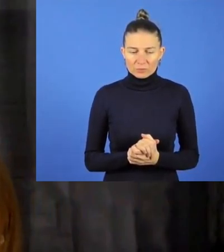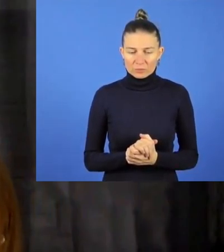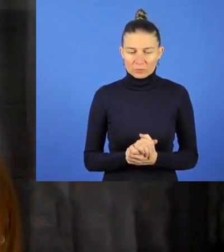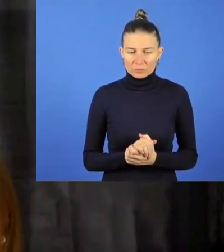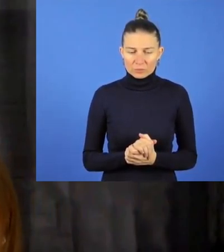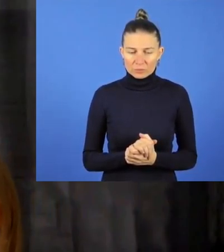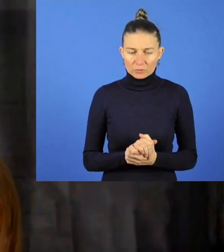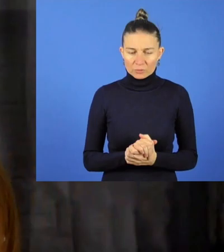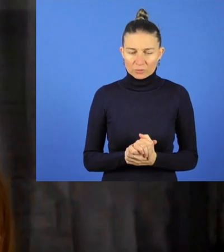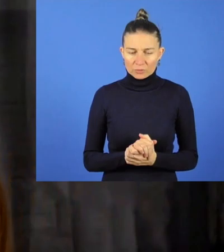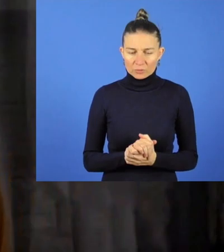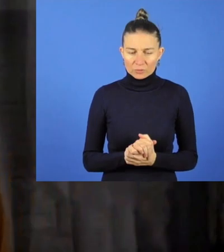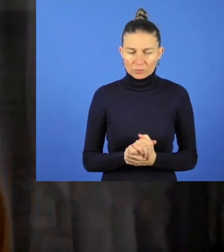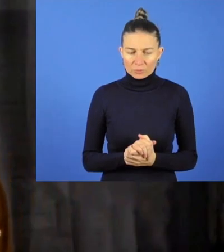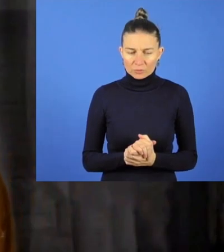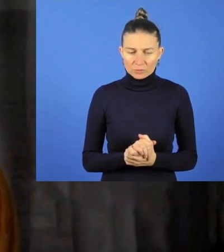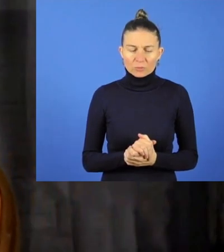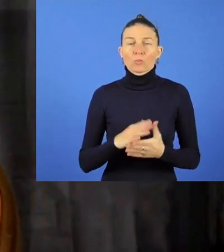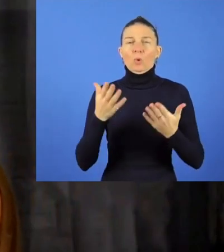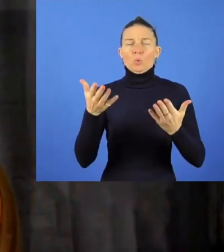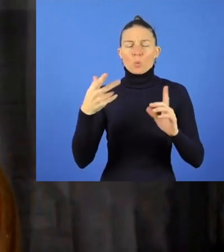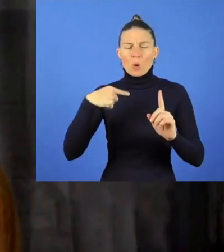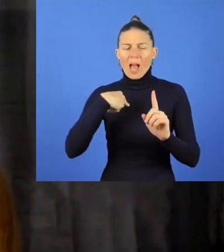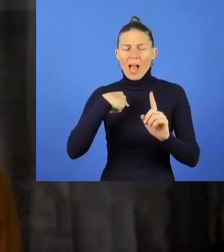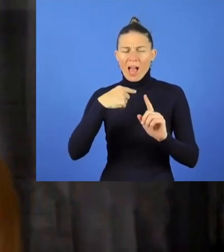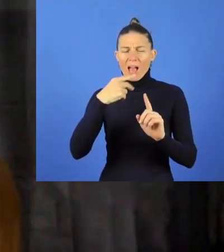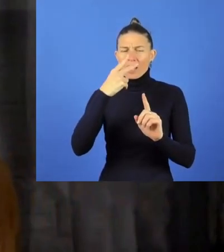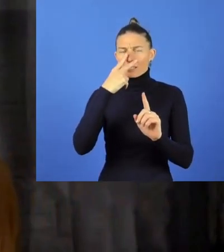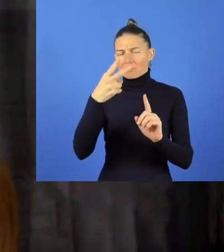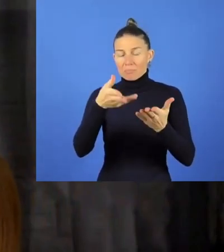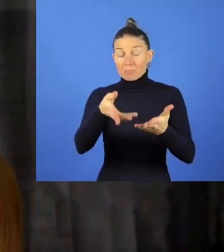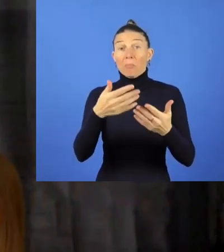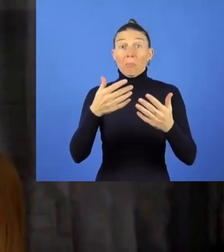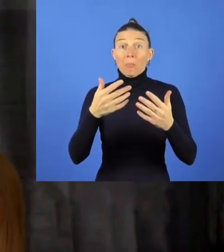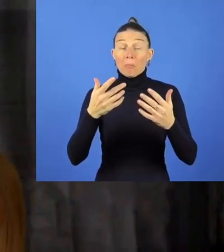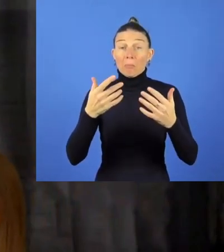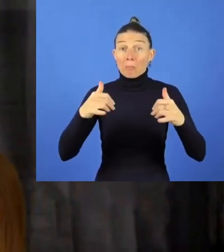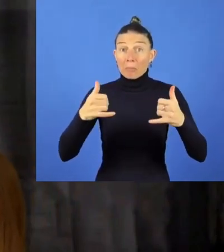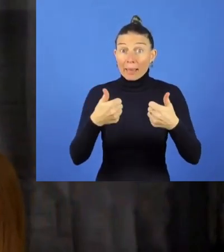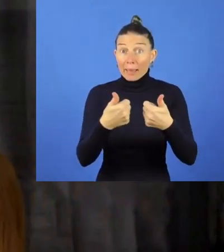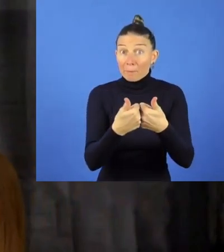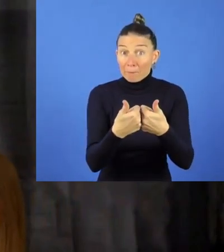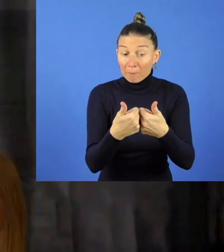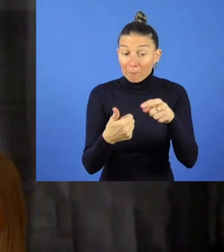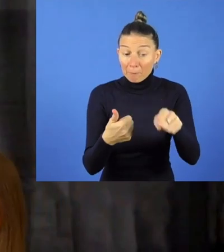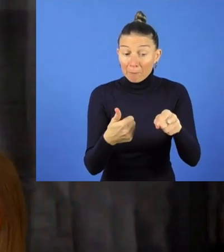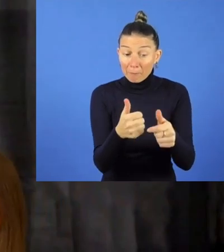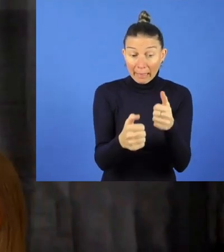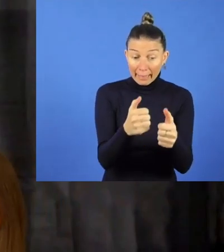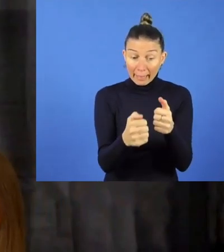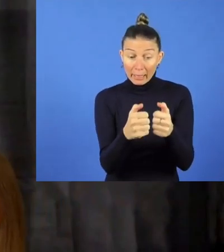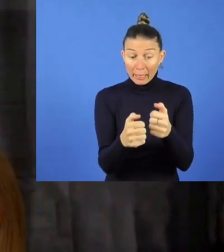Basically, I got to that conclusion because when you play some kind of game, and it has some kind of,